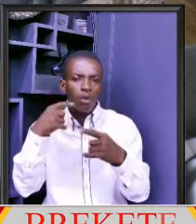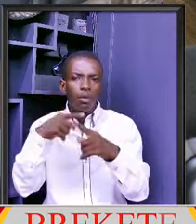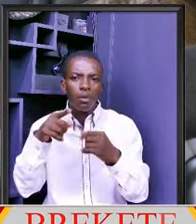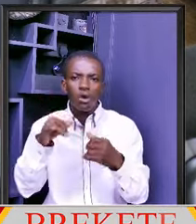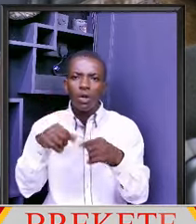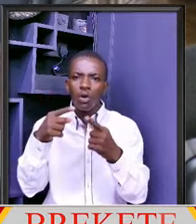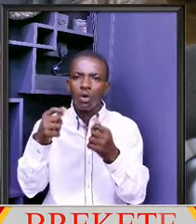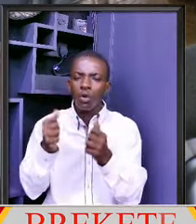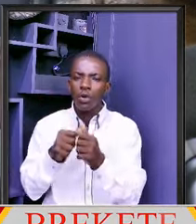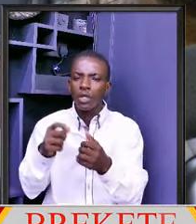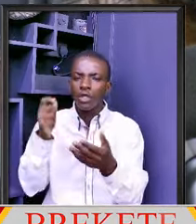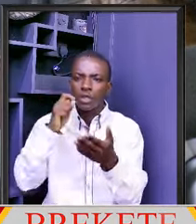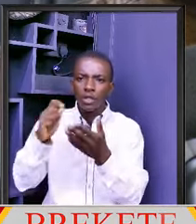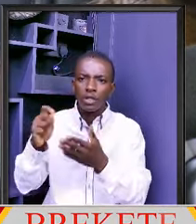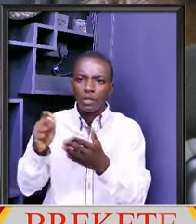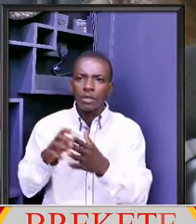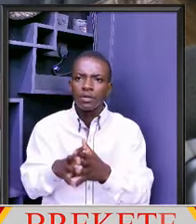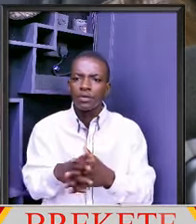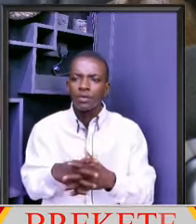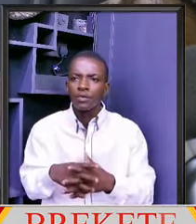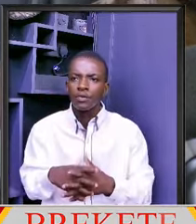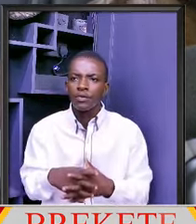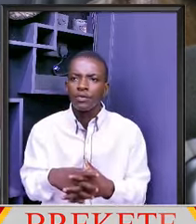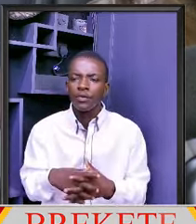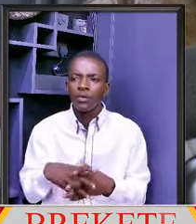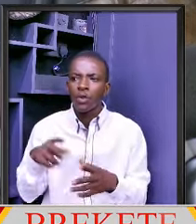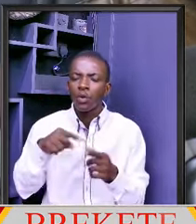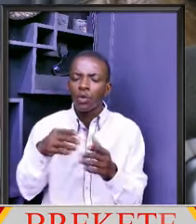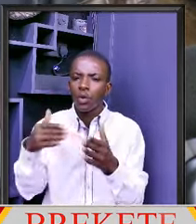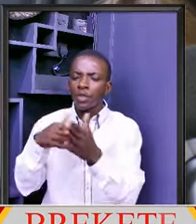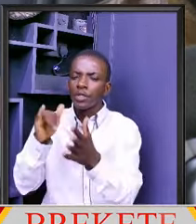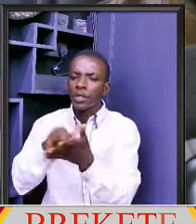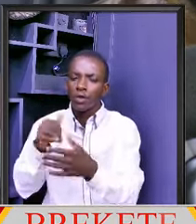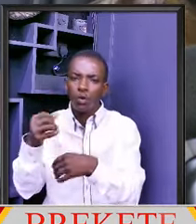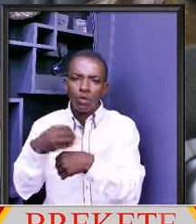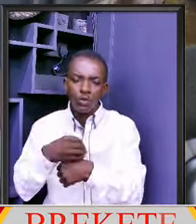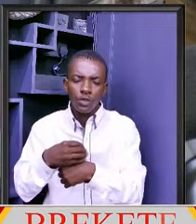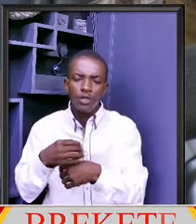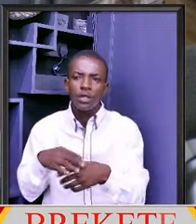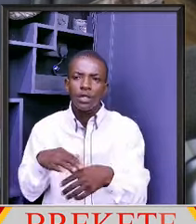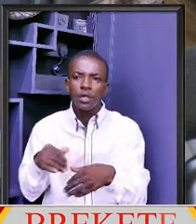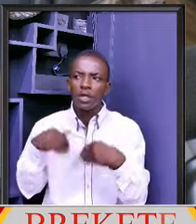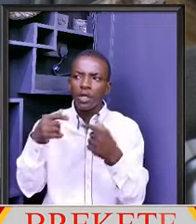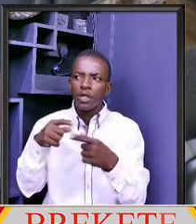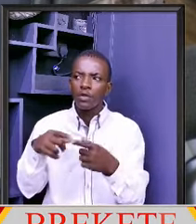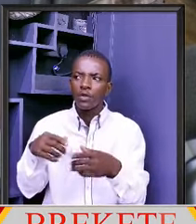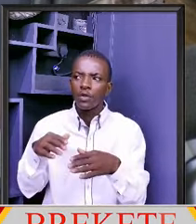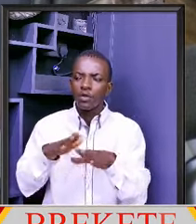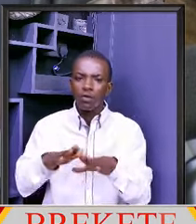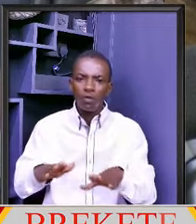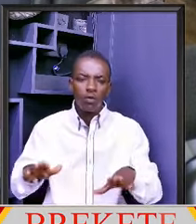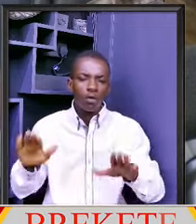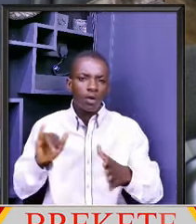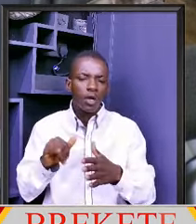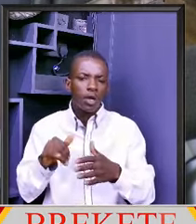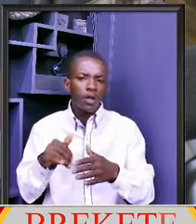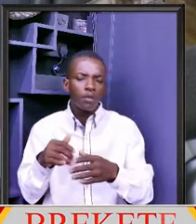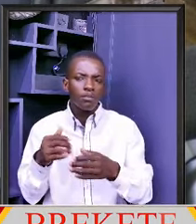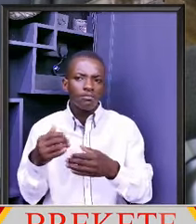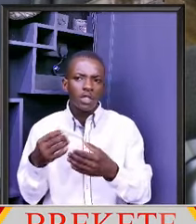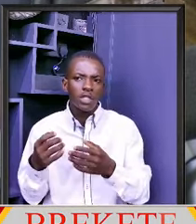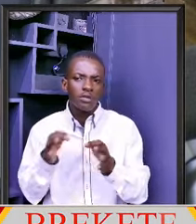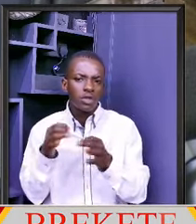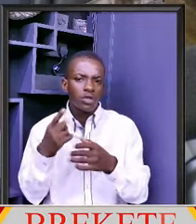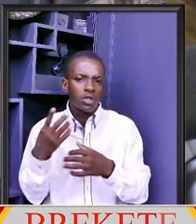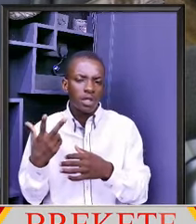I went with him with the secretary. You for no career. And when we reached in that office, he was given the floor. And he said two, three